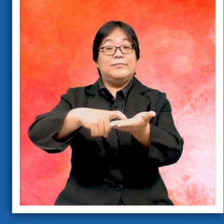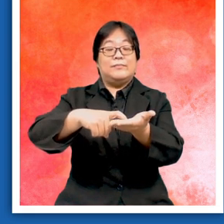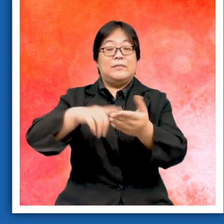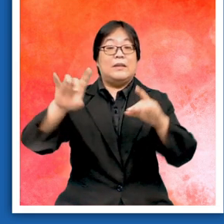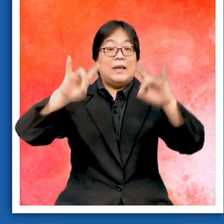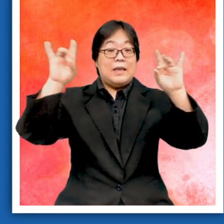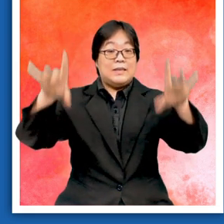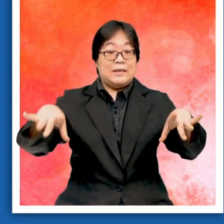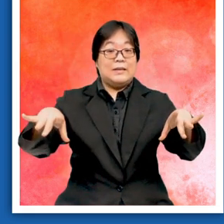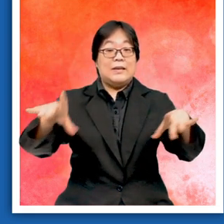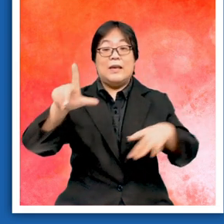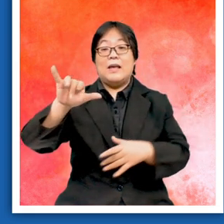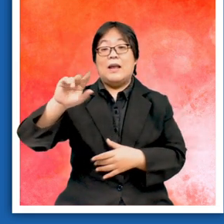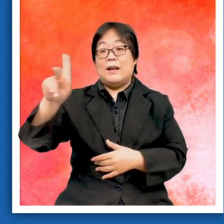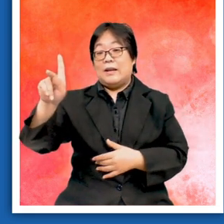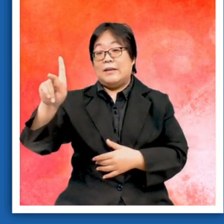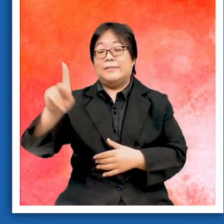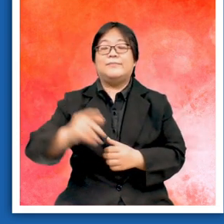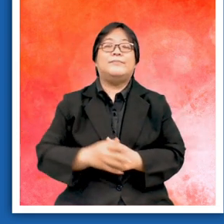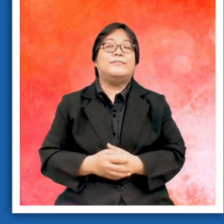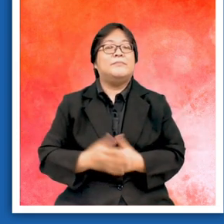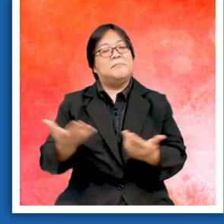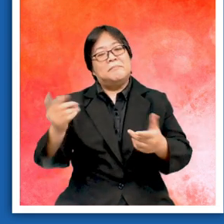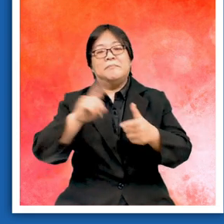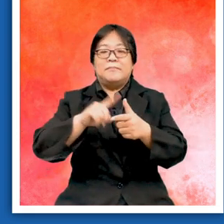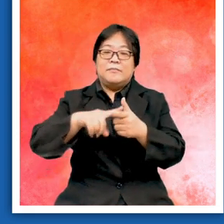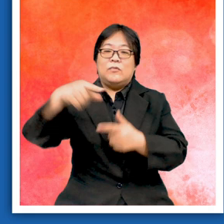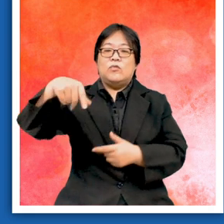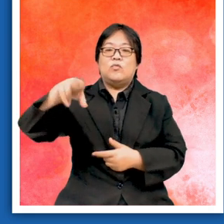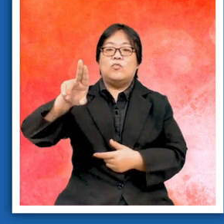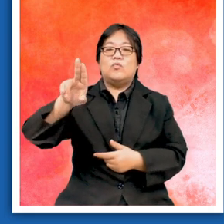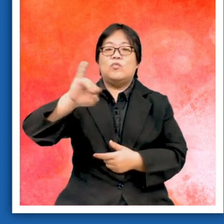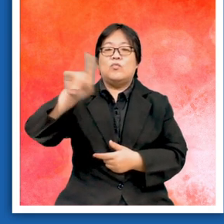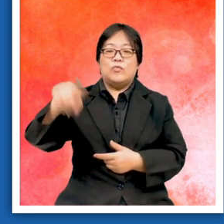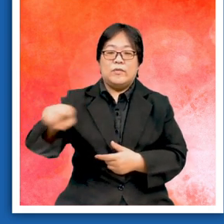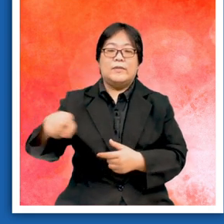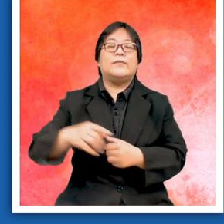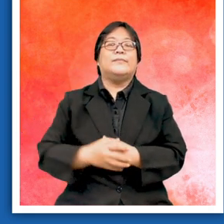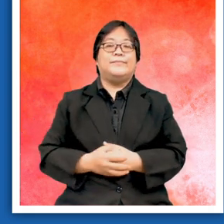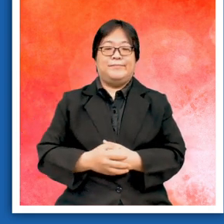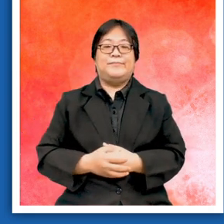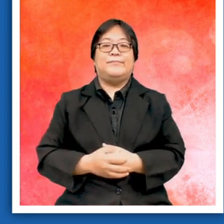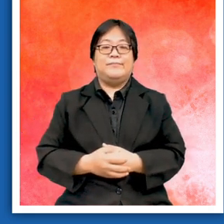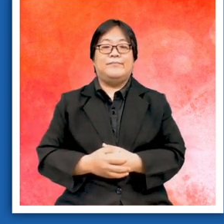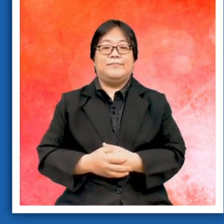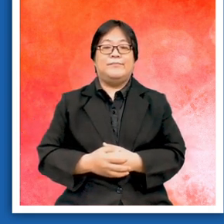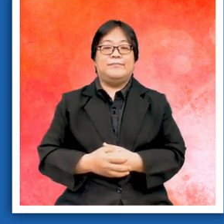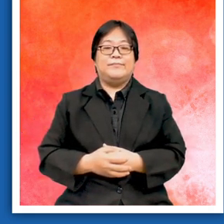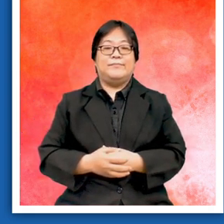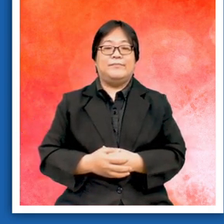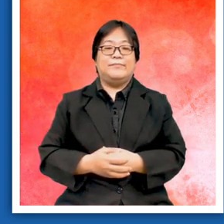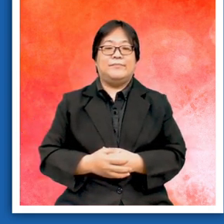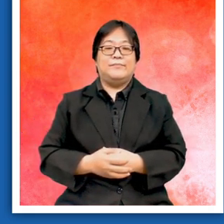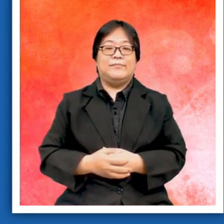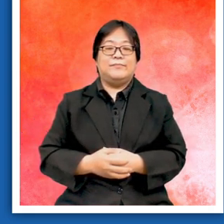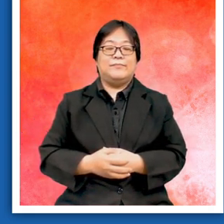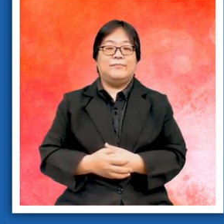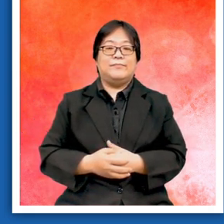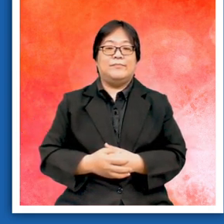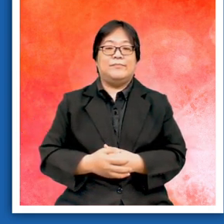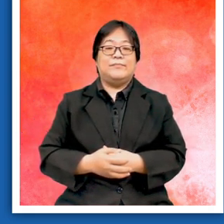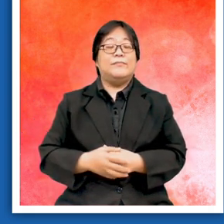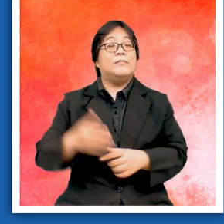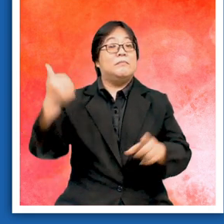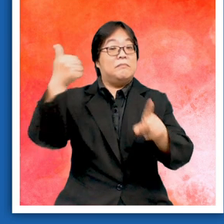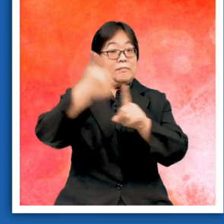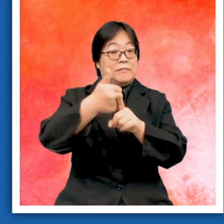exam link or quiz link assigned for that course, and